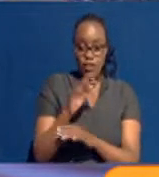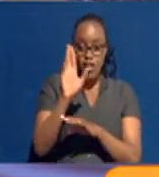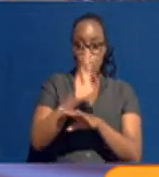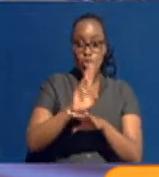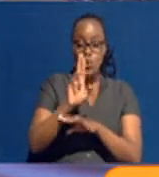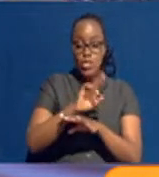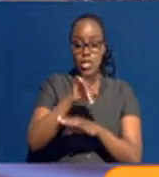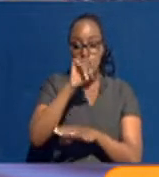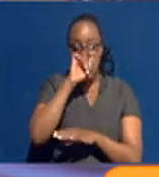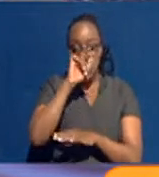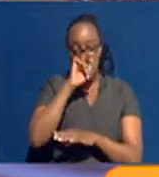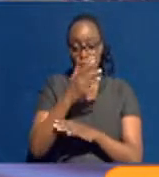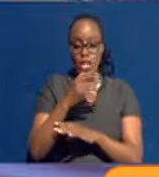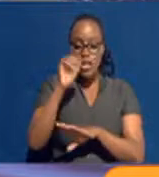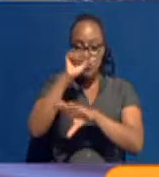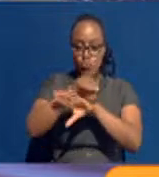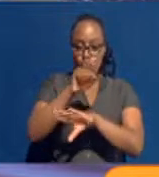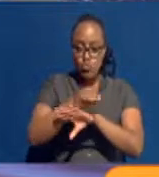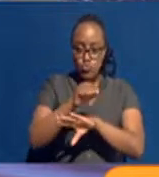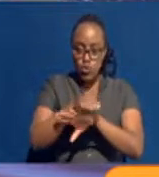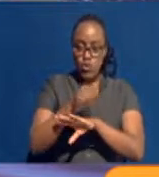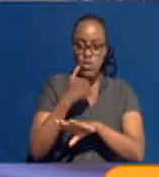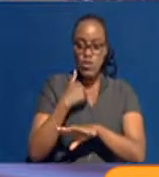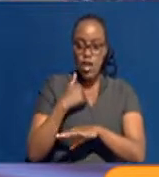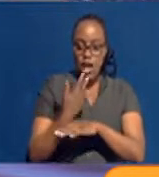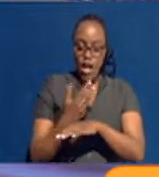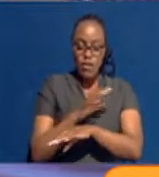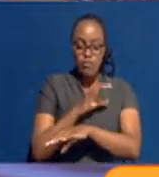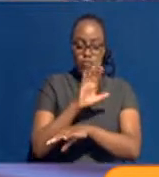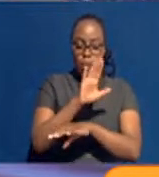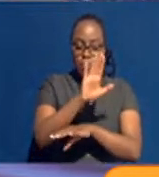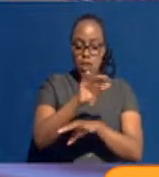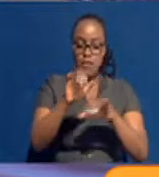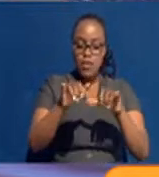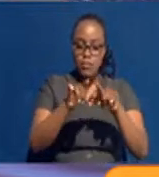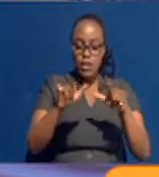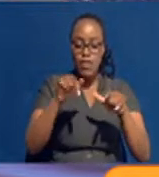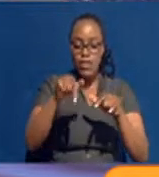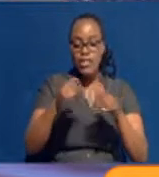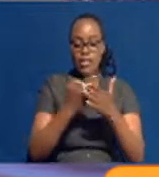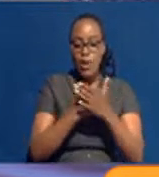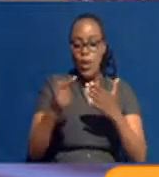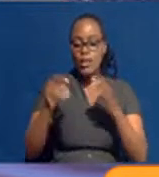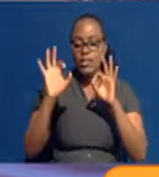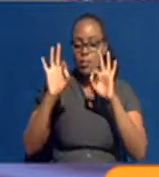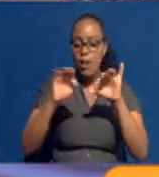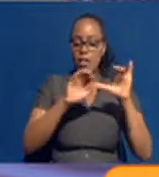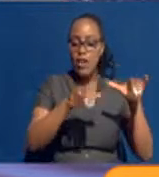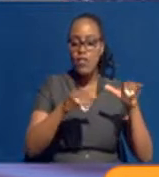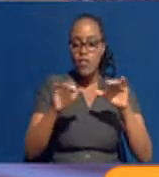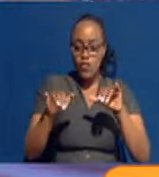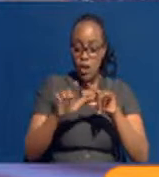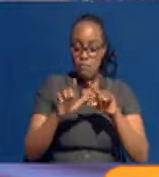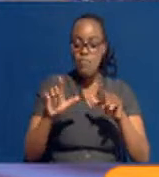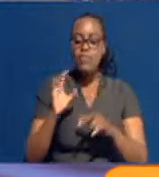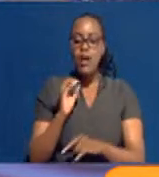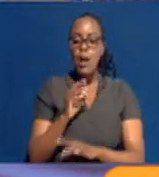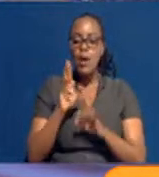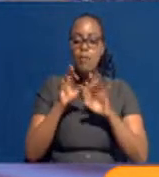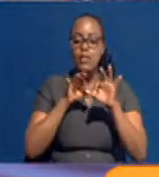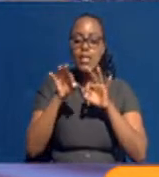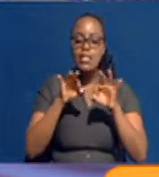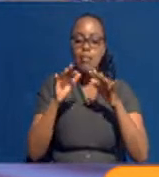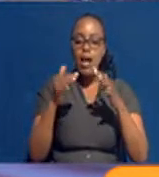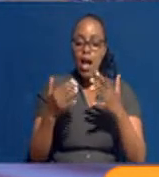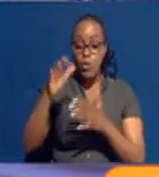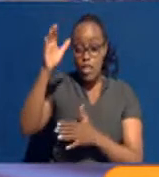using the chicken waste to literally power his farm. On this week's Smart Farm, our very own Dennis Otieno tells us more about